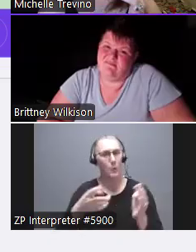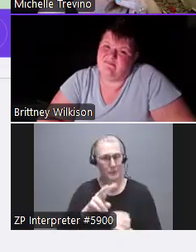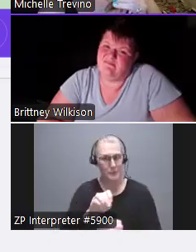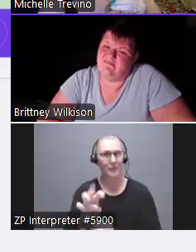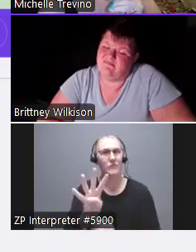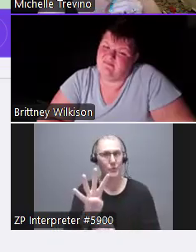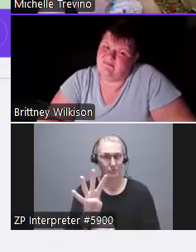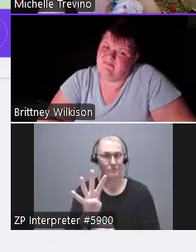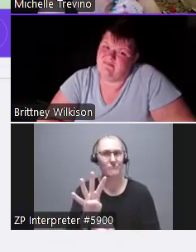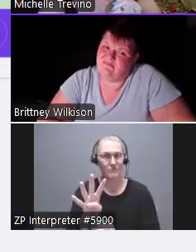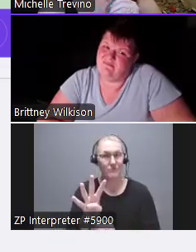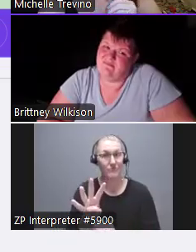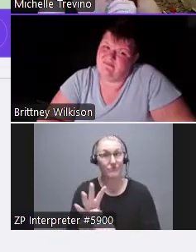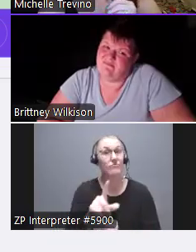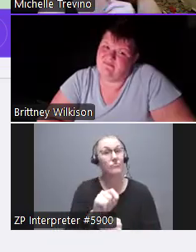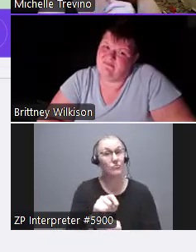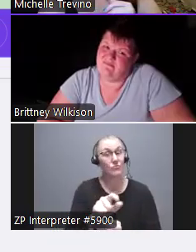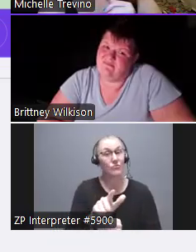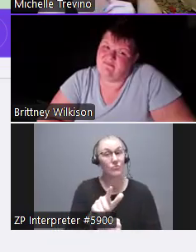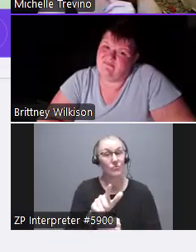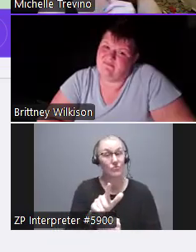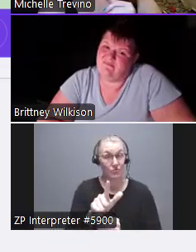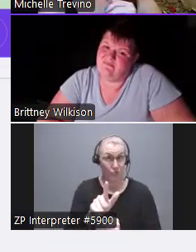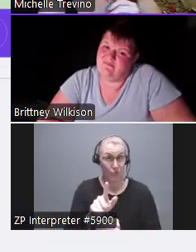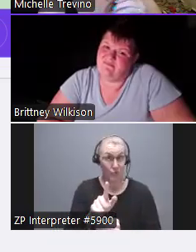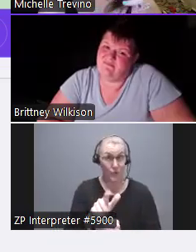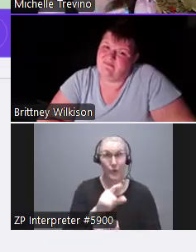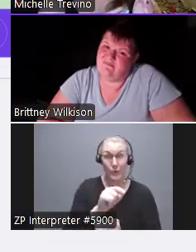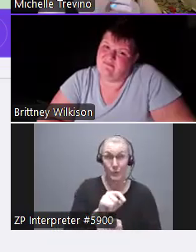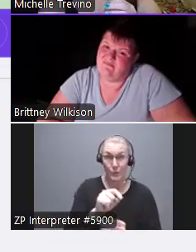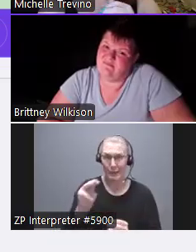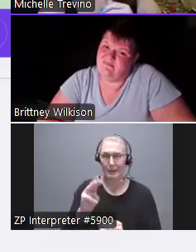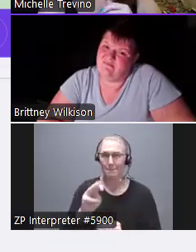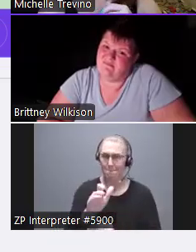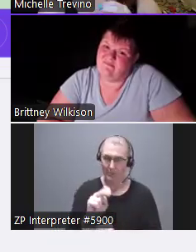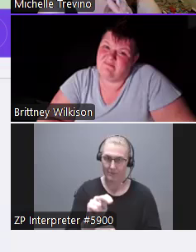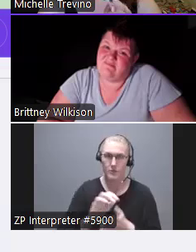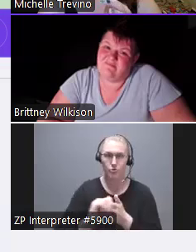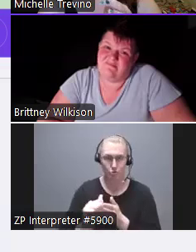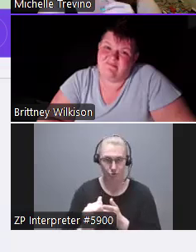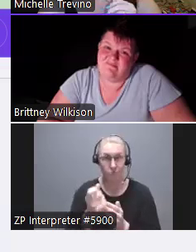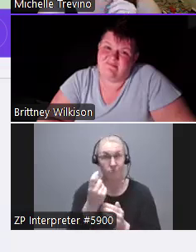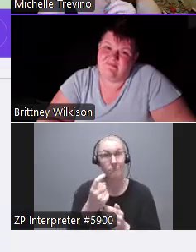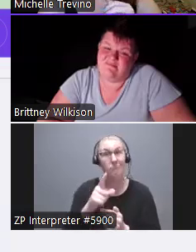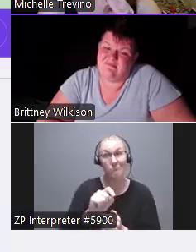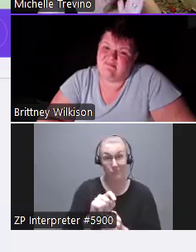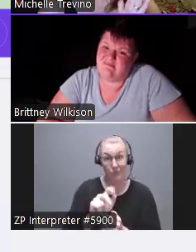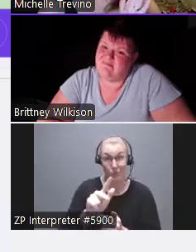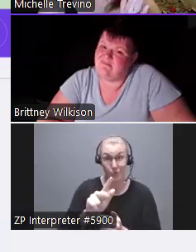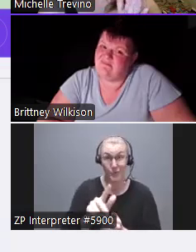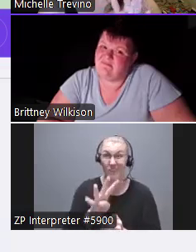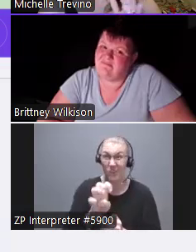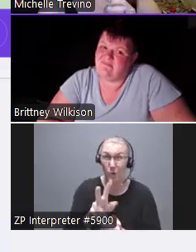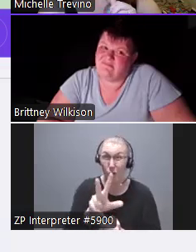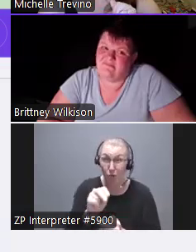In 2021, we were a $20 million company. In 2023, we were 430 million, and